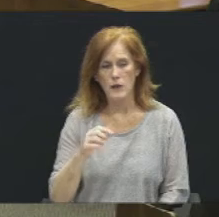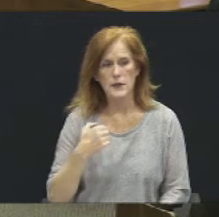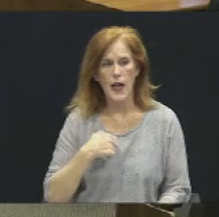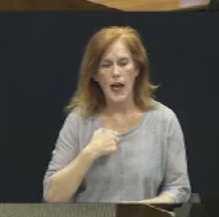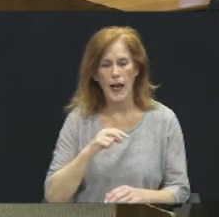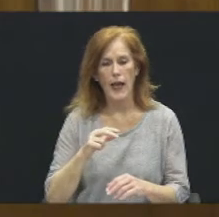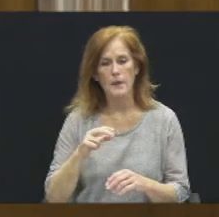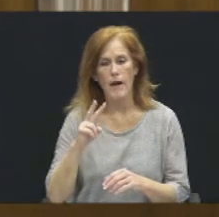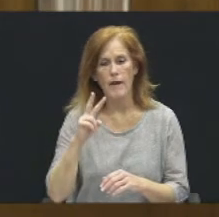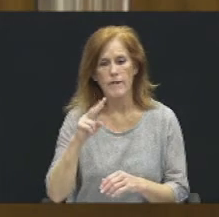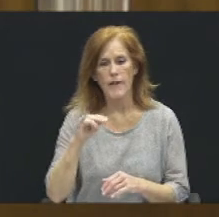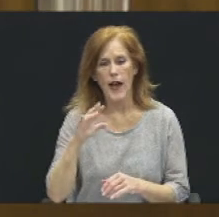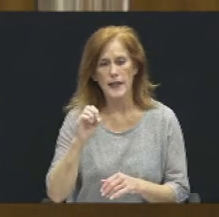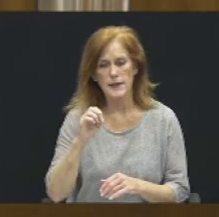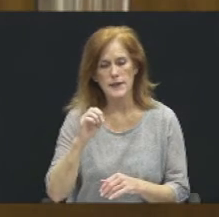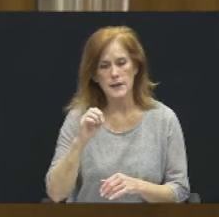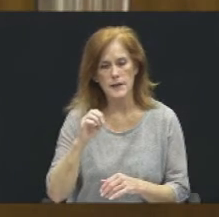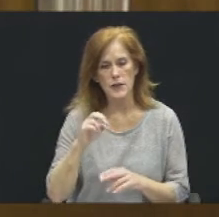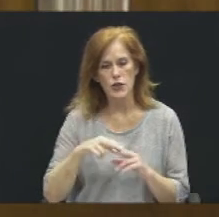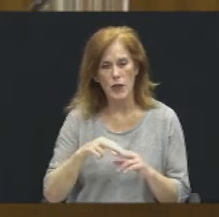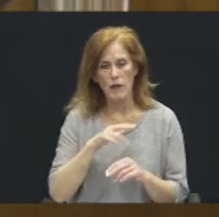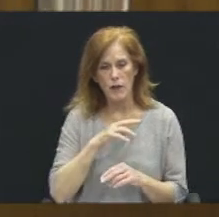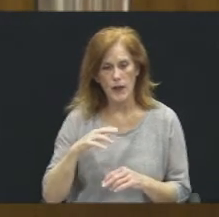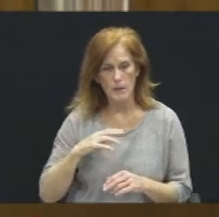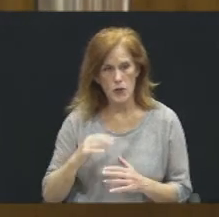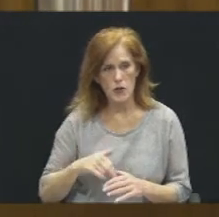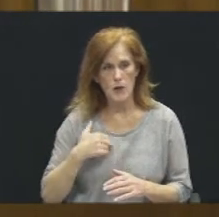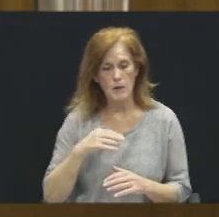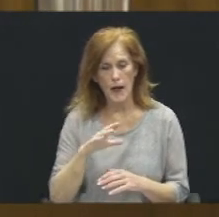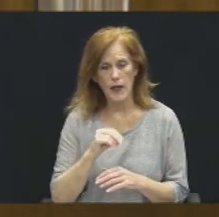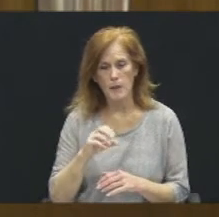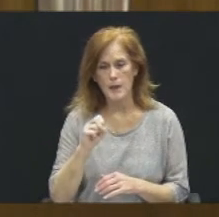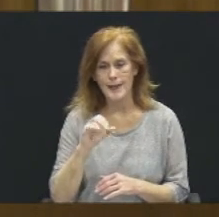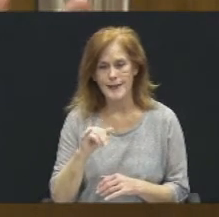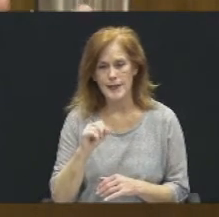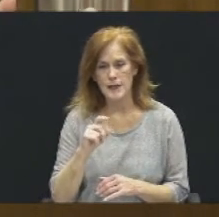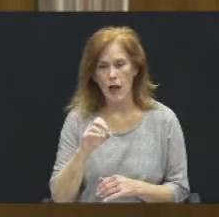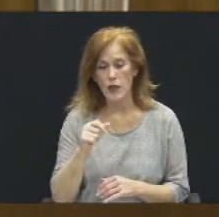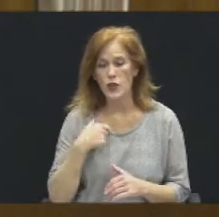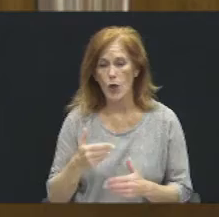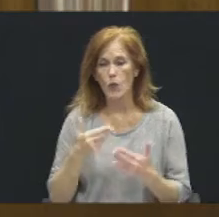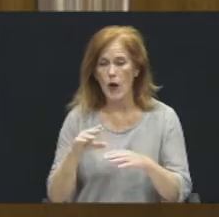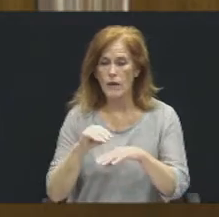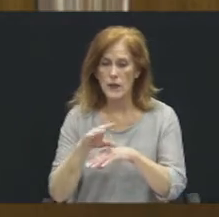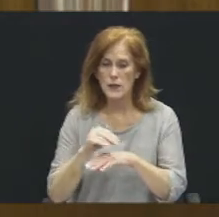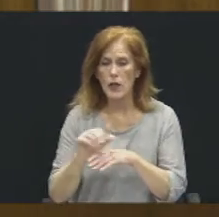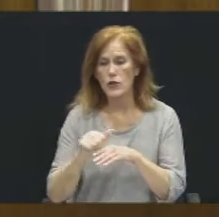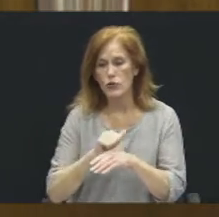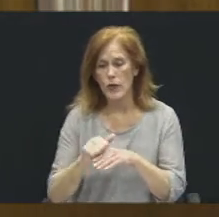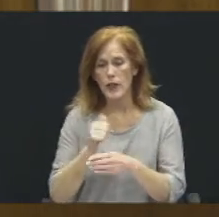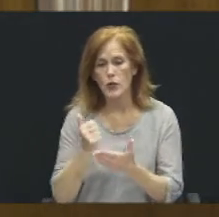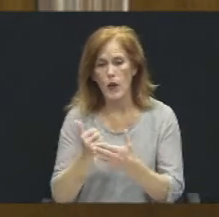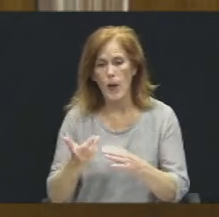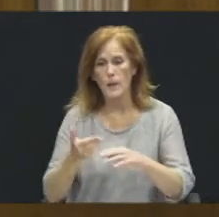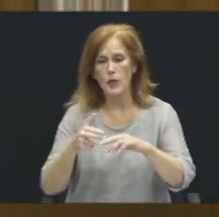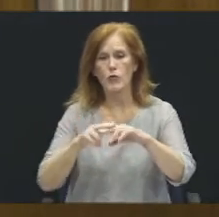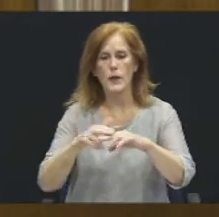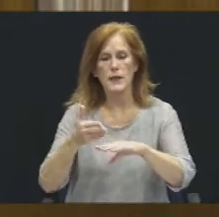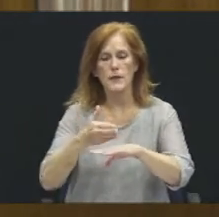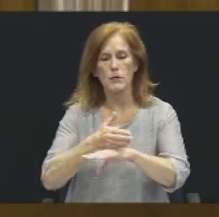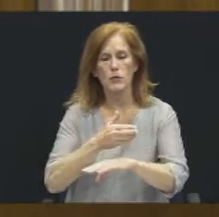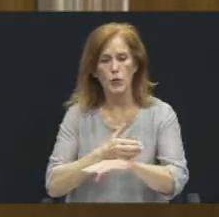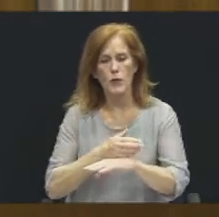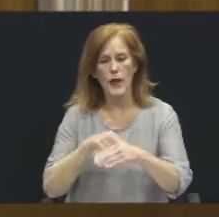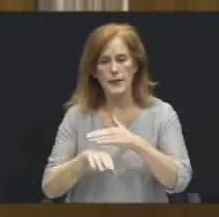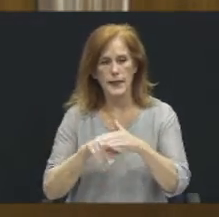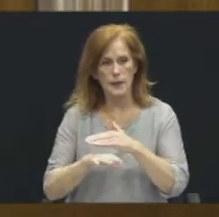the vice chair for the commission board, and my company is Assistology. We offer consulting and training to help increase accessibility